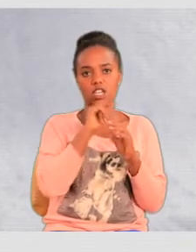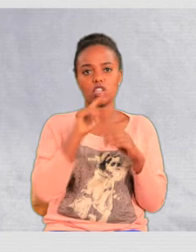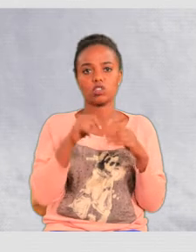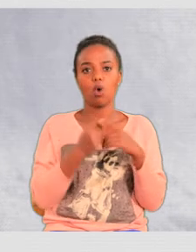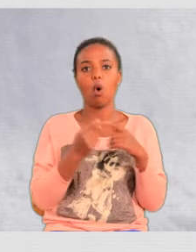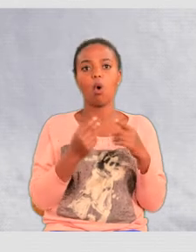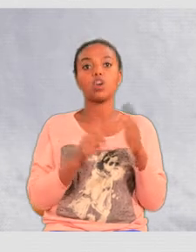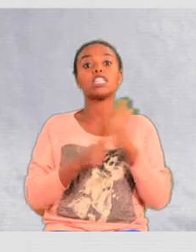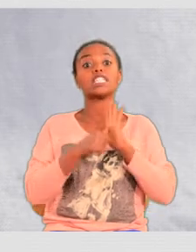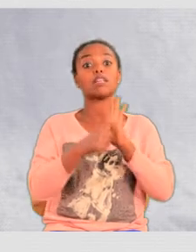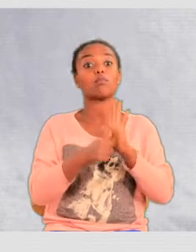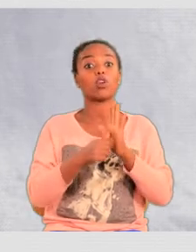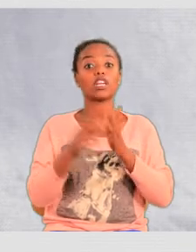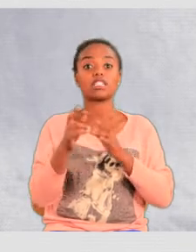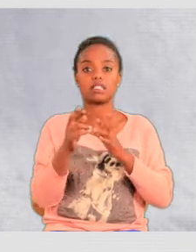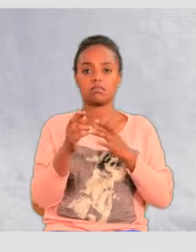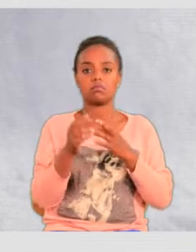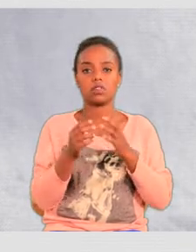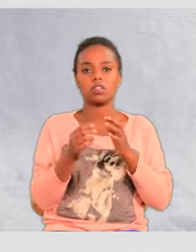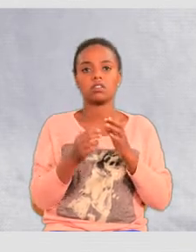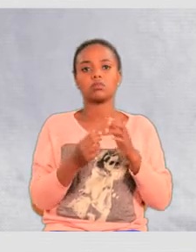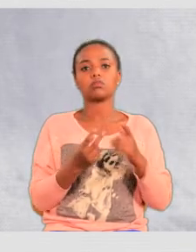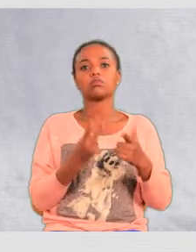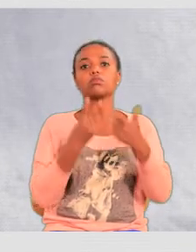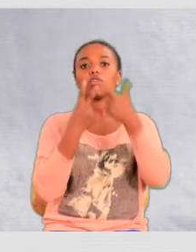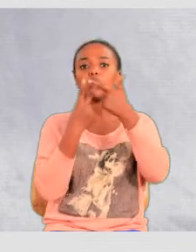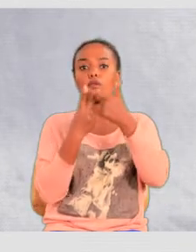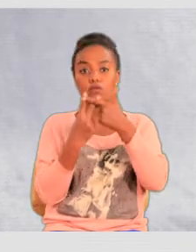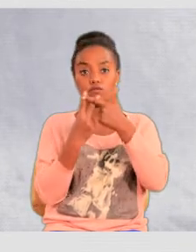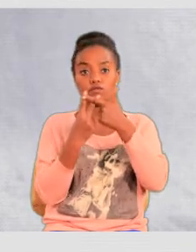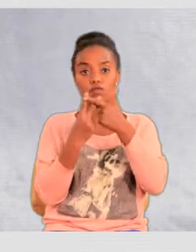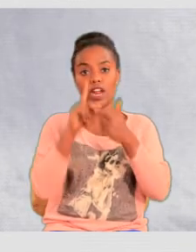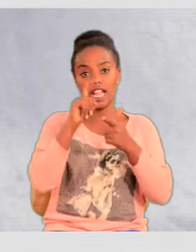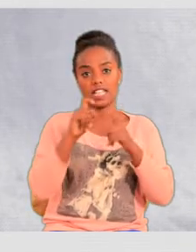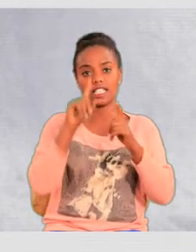symbolic representation in this one for all x plus 5 is equal to 7,